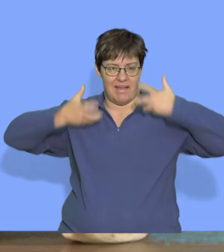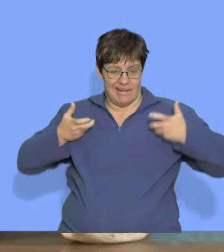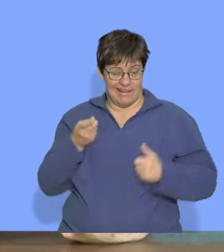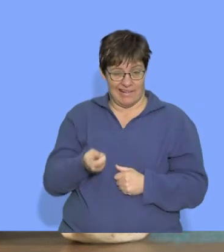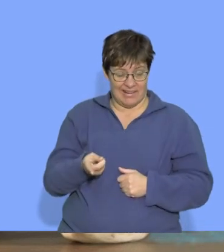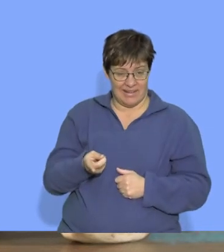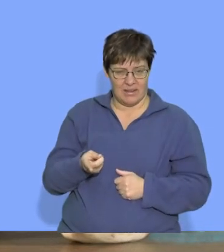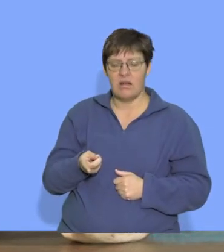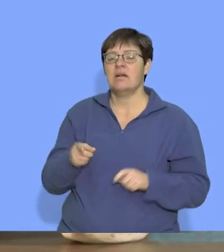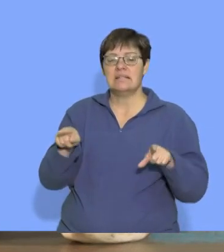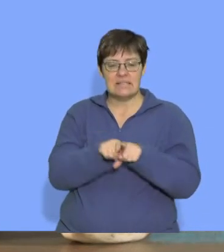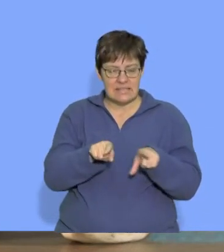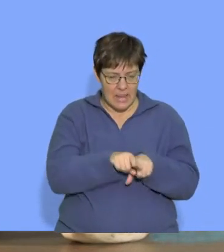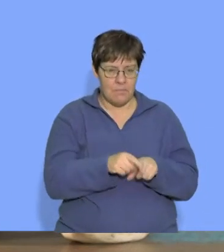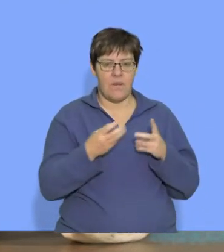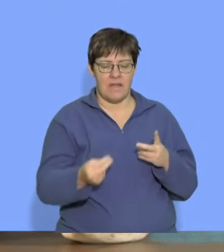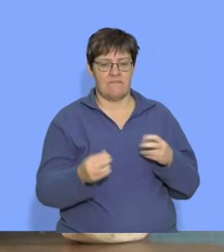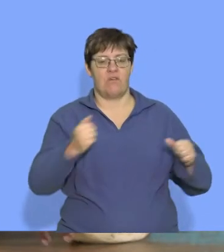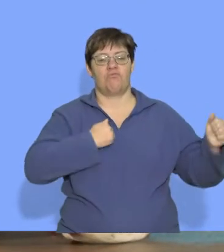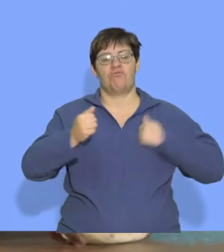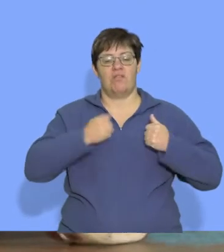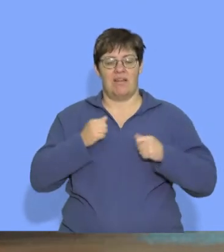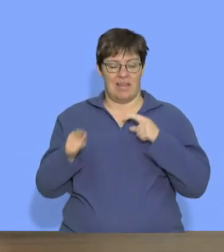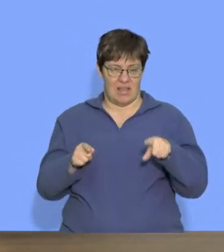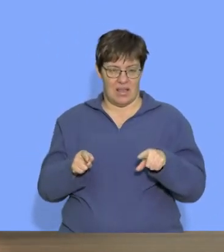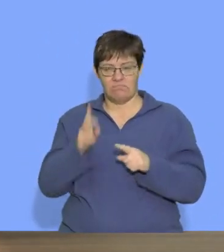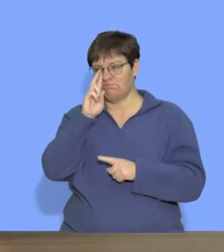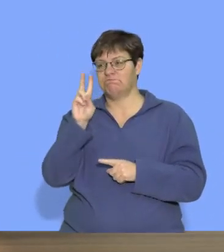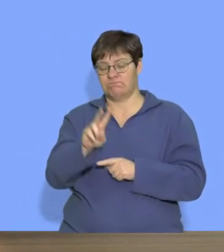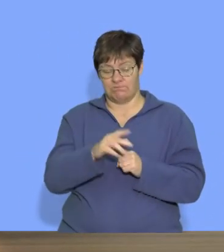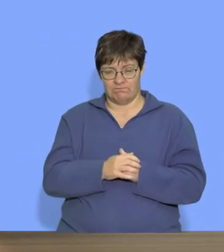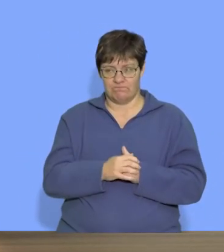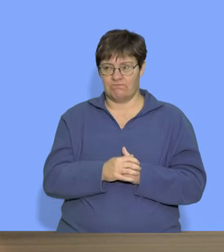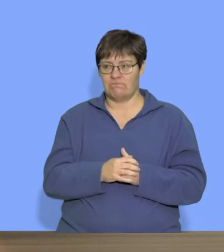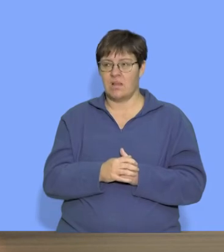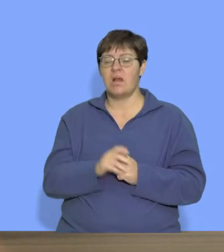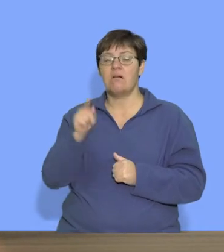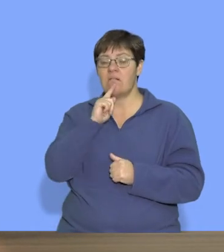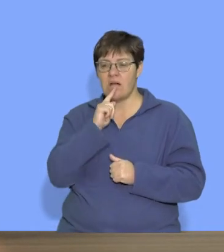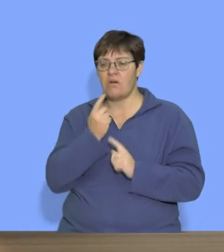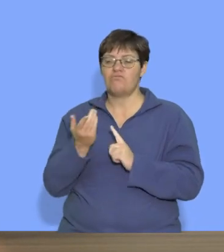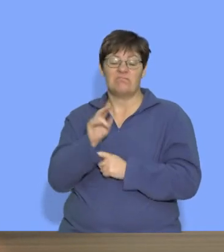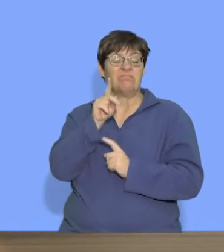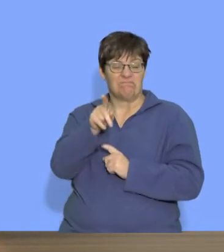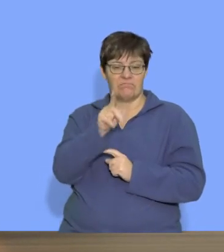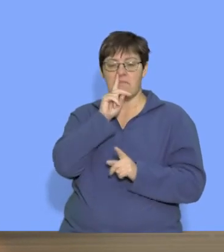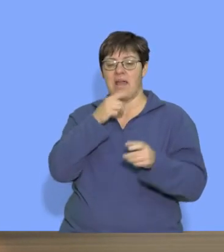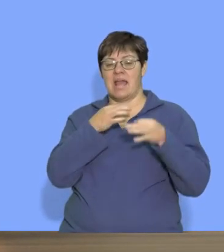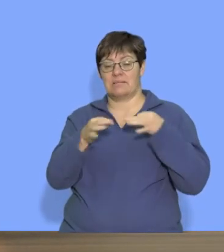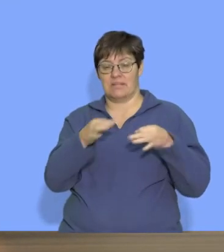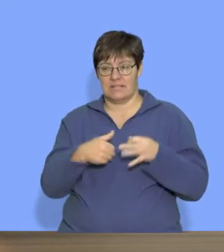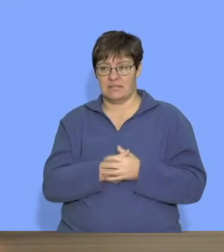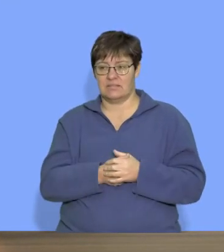the lion as well as we've got the gorilla jaws that we're going to look at. And I'm going to reference these as we get into this.